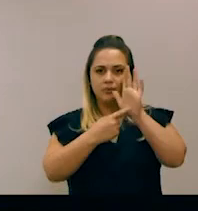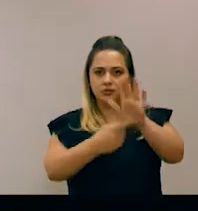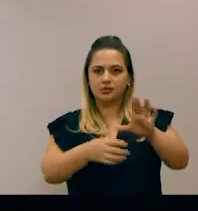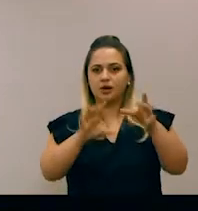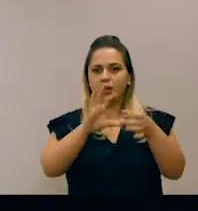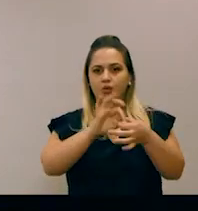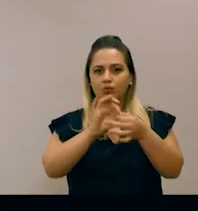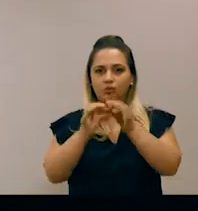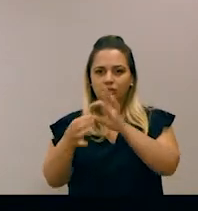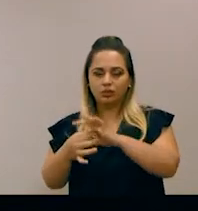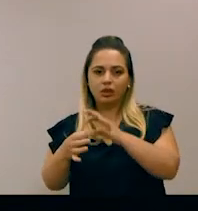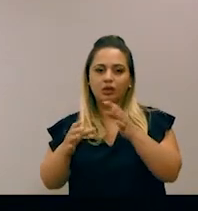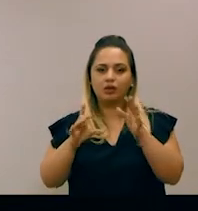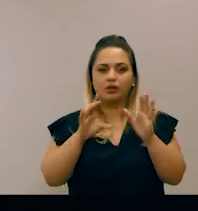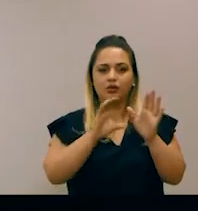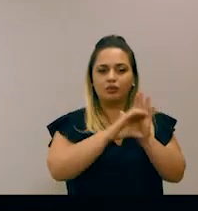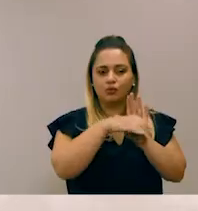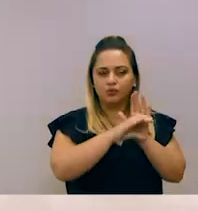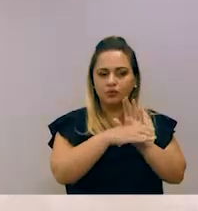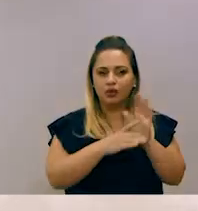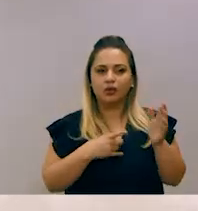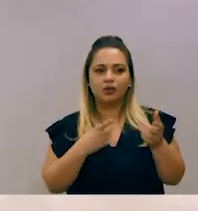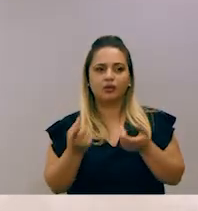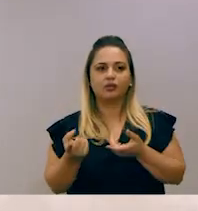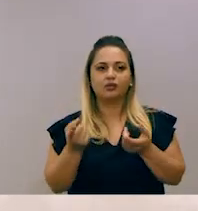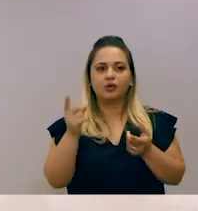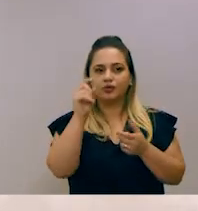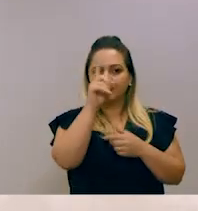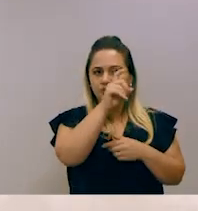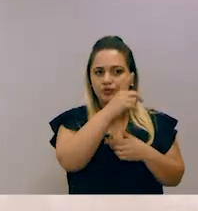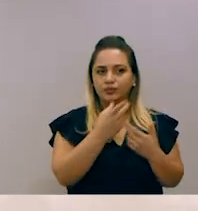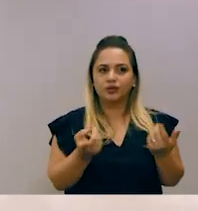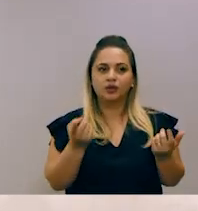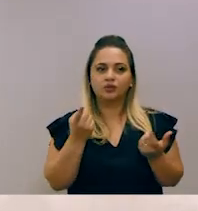DPU. I will present the needs that we identified